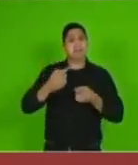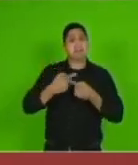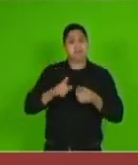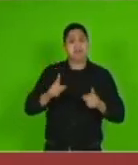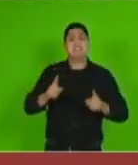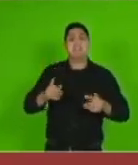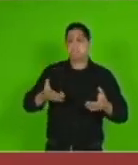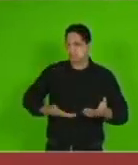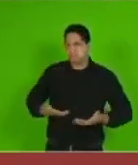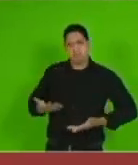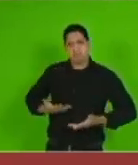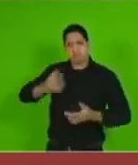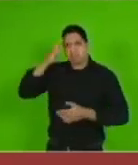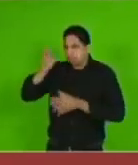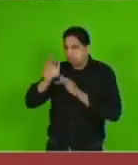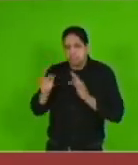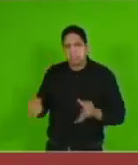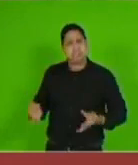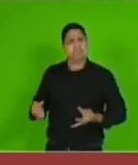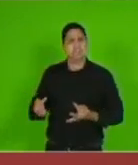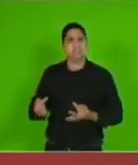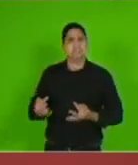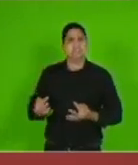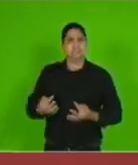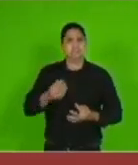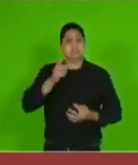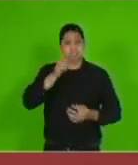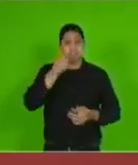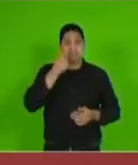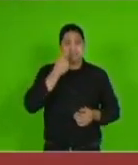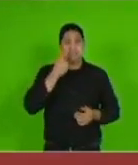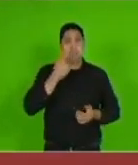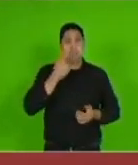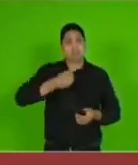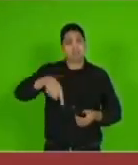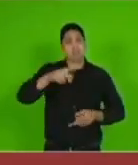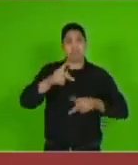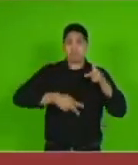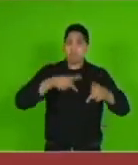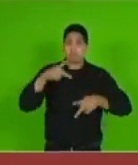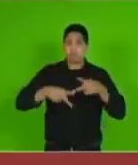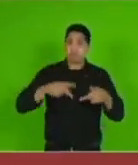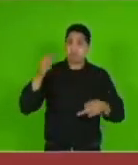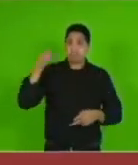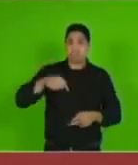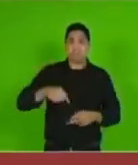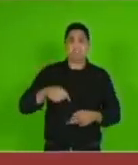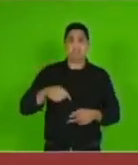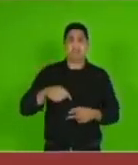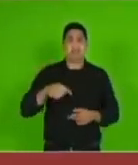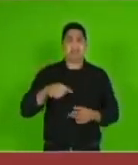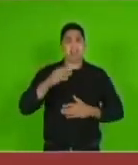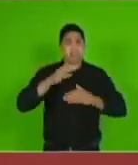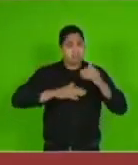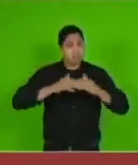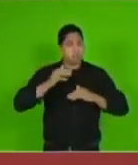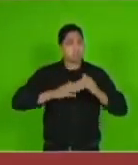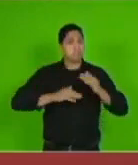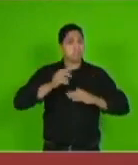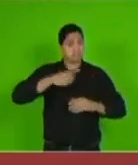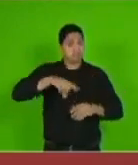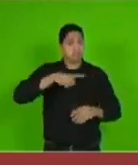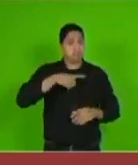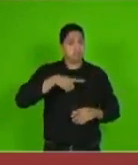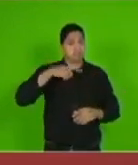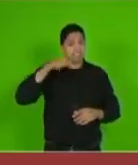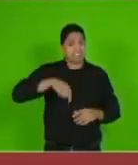We have to give value to serving to the Lord, being humble. Nosso povo que tem aqui a capacidade. our people that